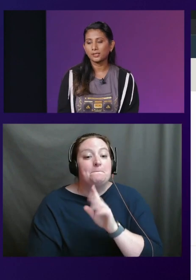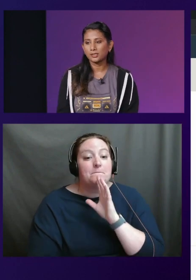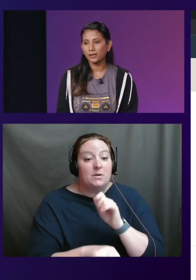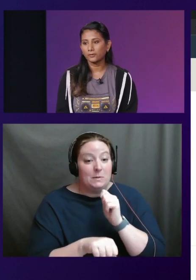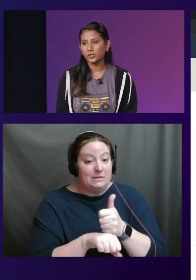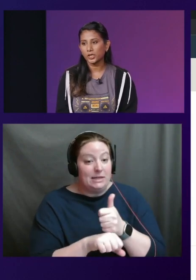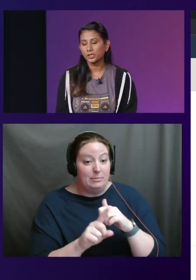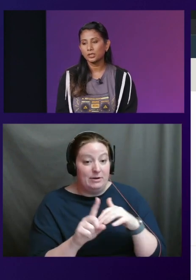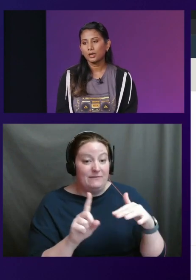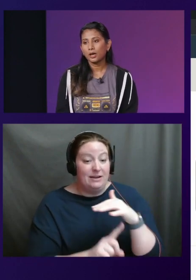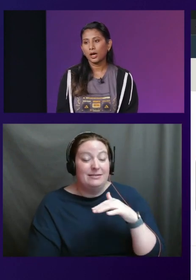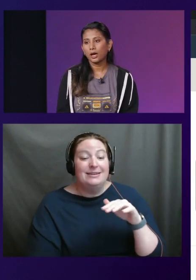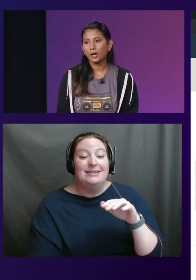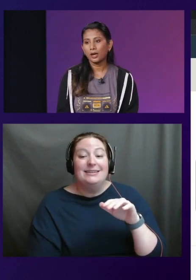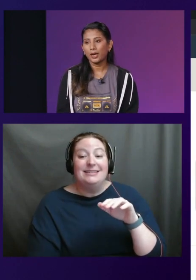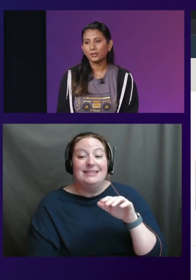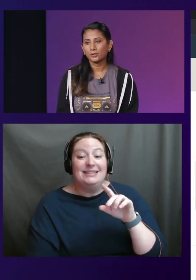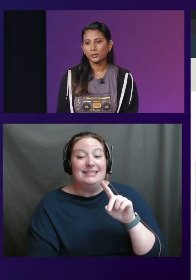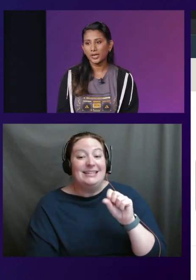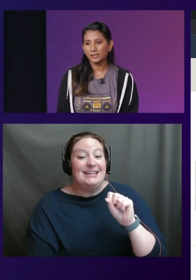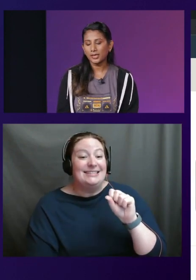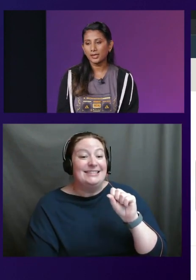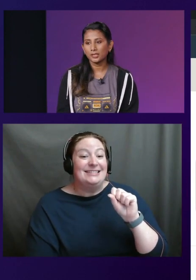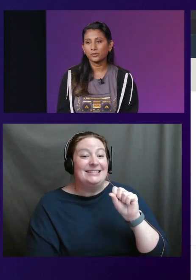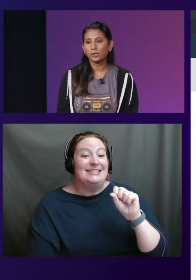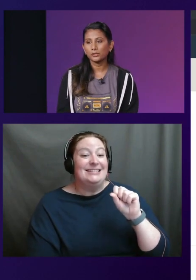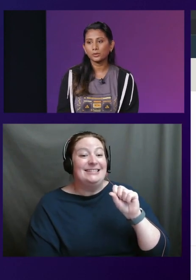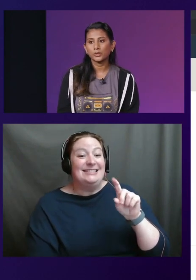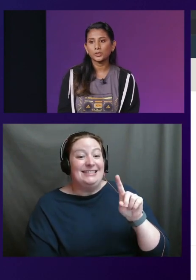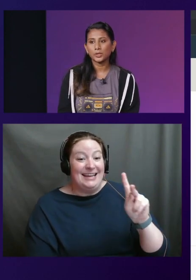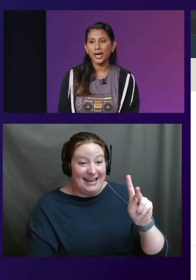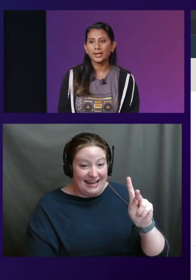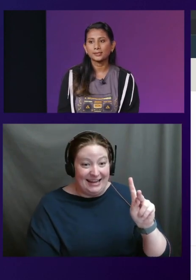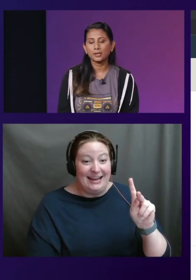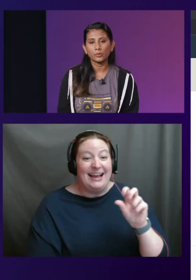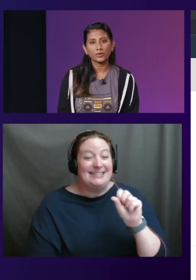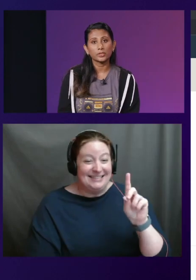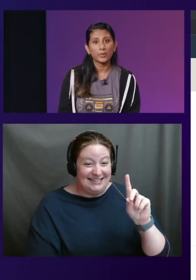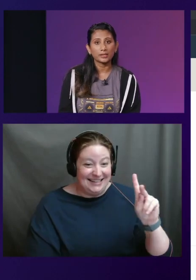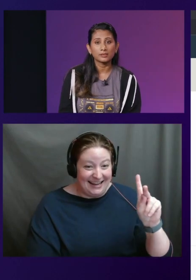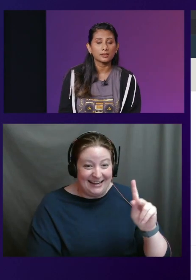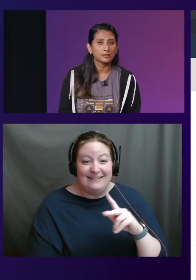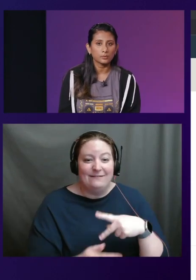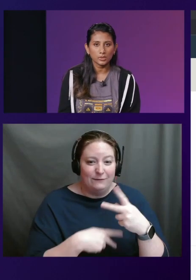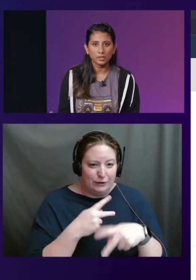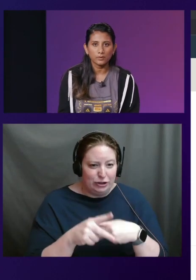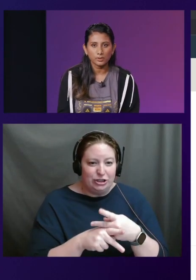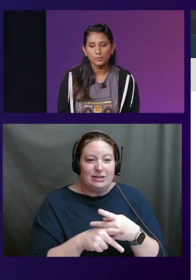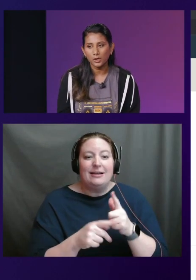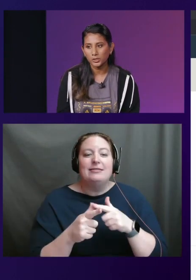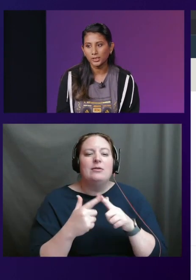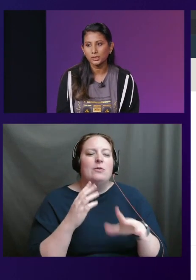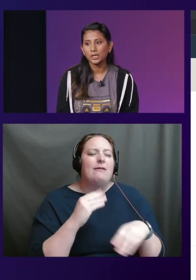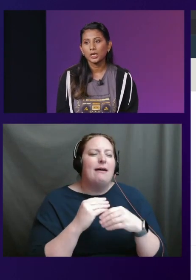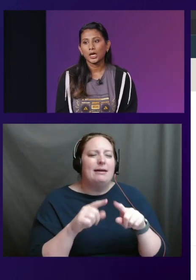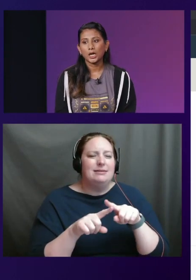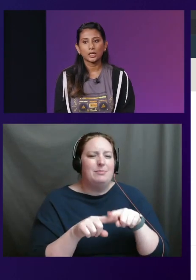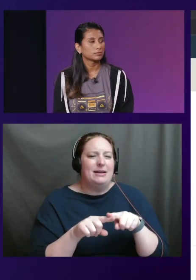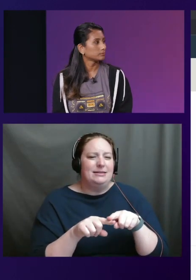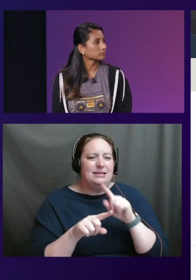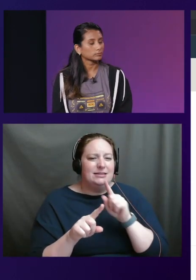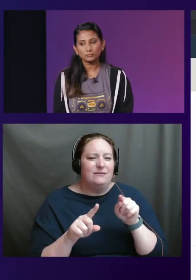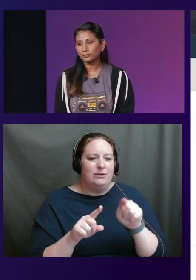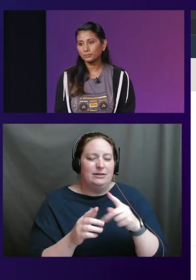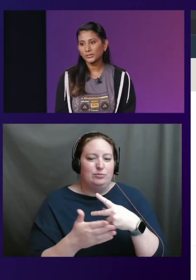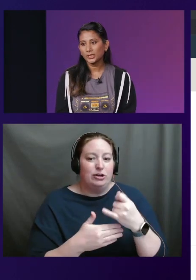environment, the SDK version, and going to paste that. And we're also going to add some of our dependencies that we need for this project. It's the